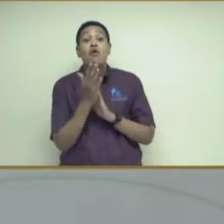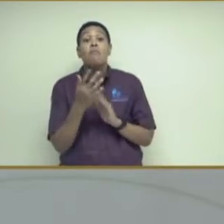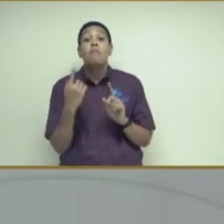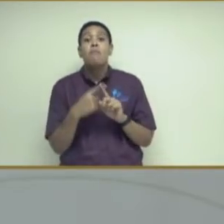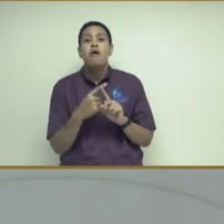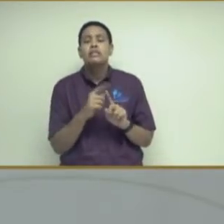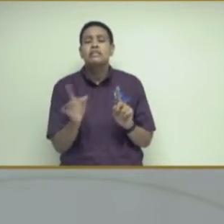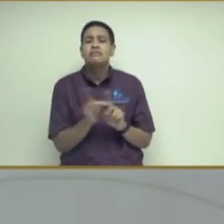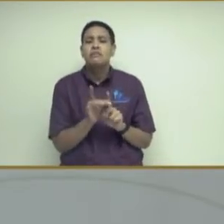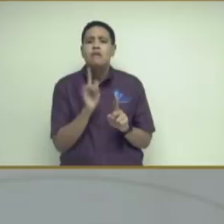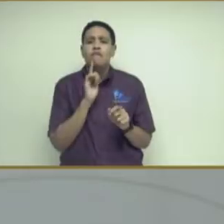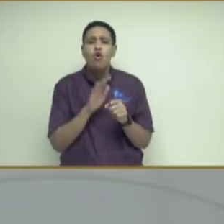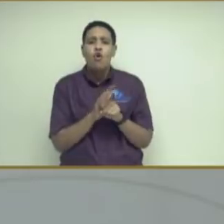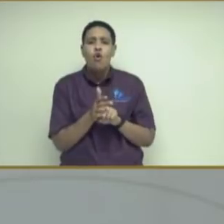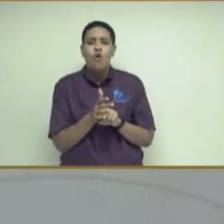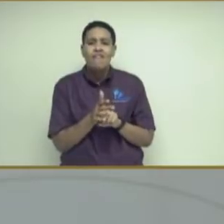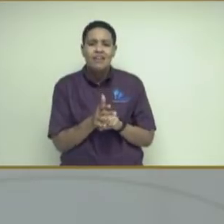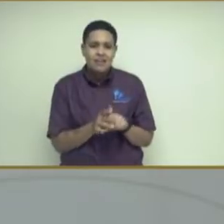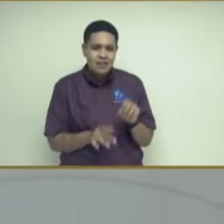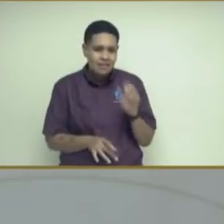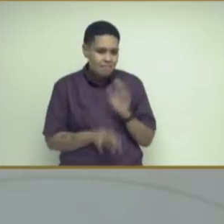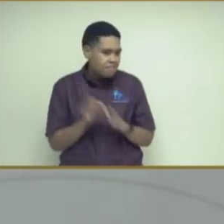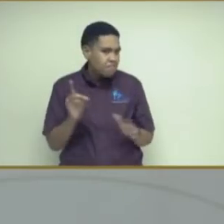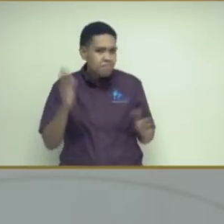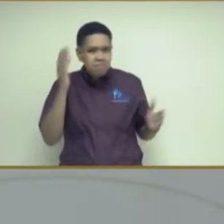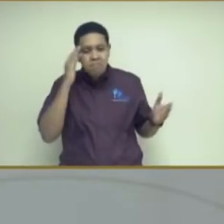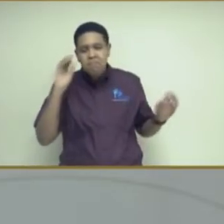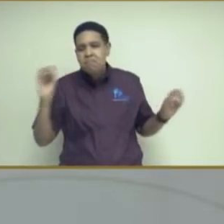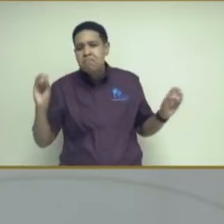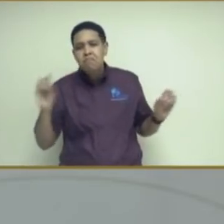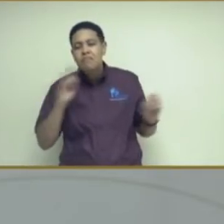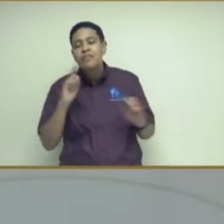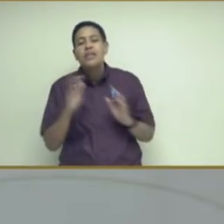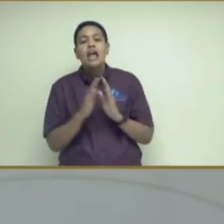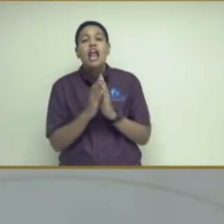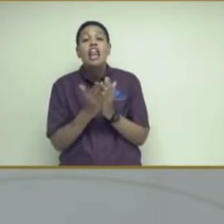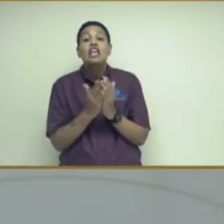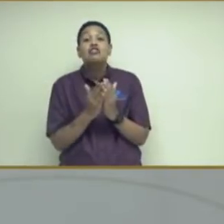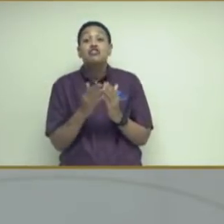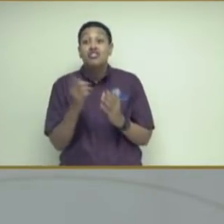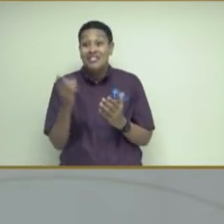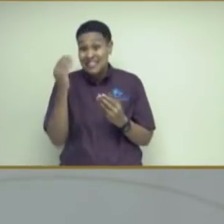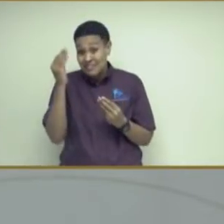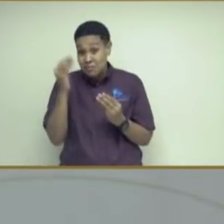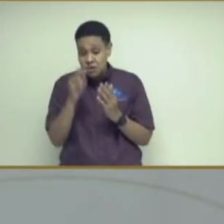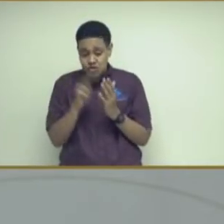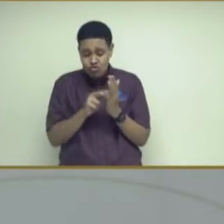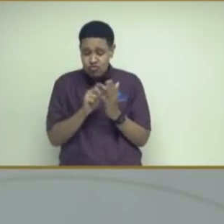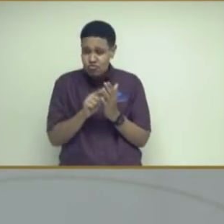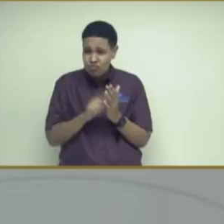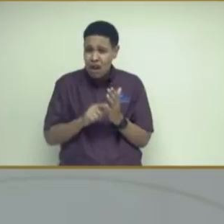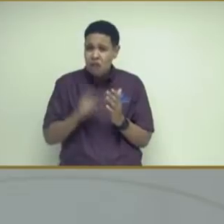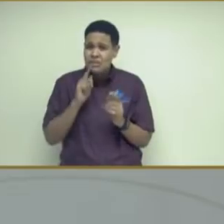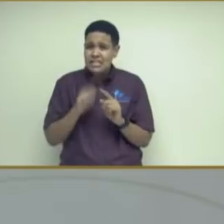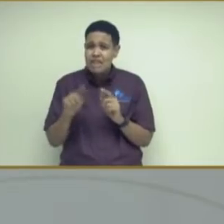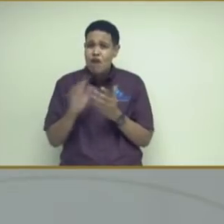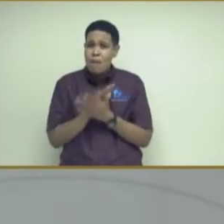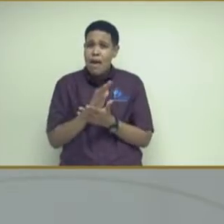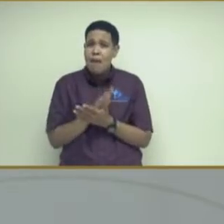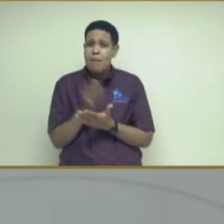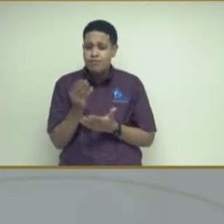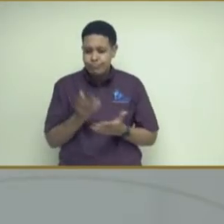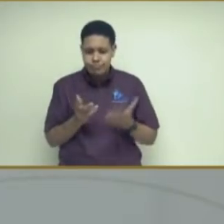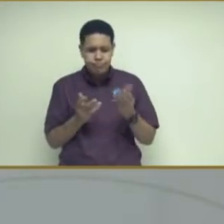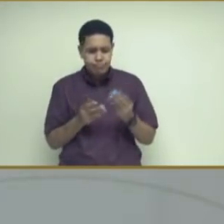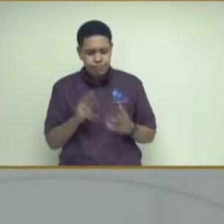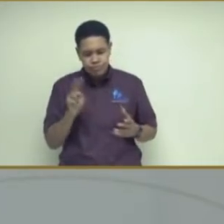COVID undetected. The literature is showing right across the world, we see different papers that are coming